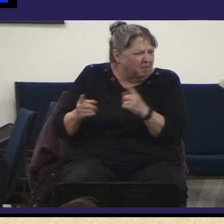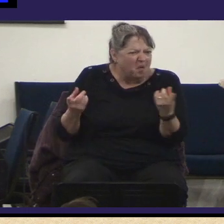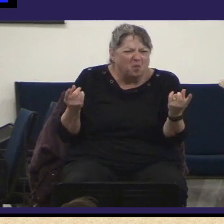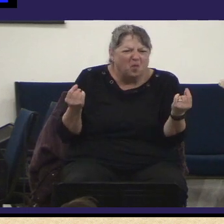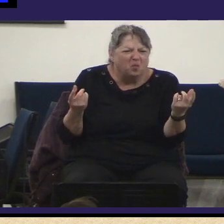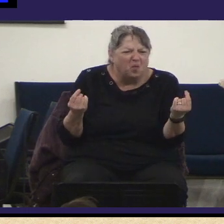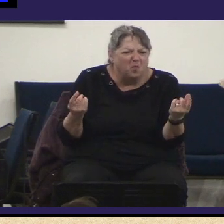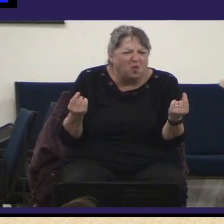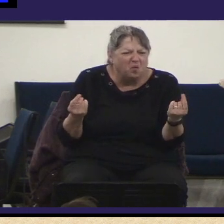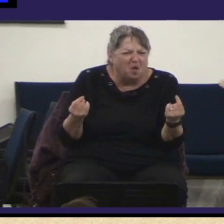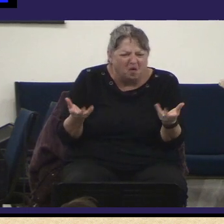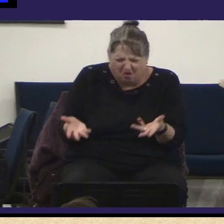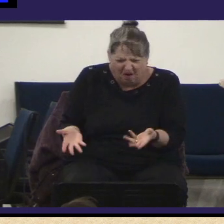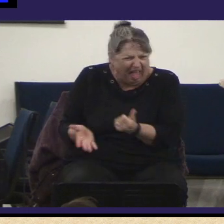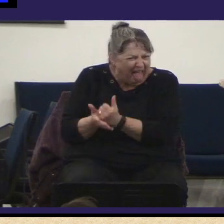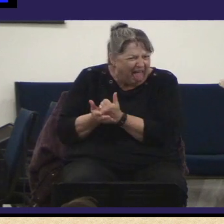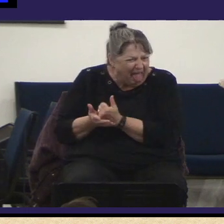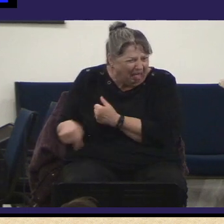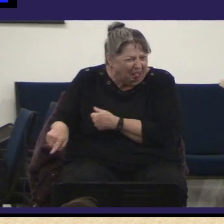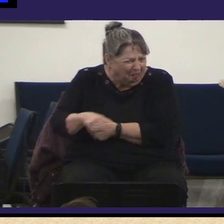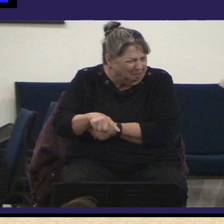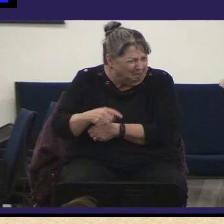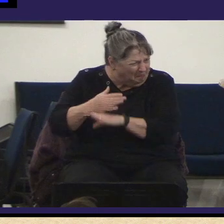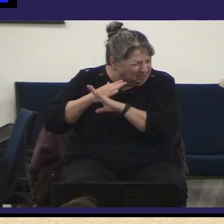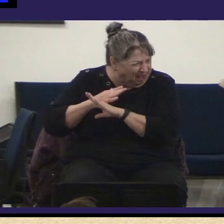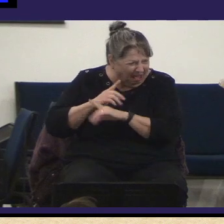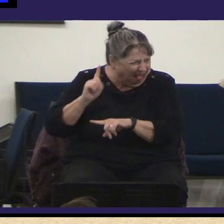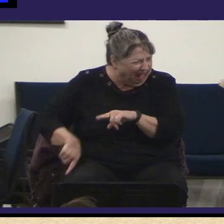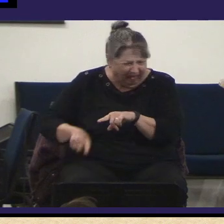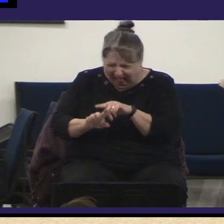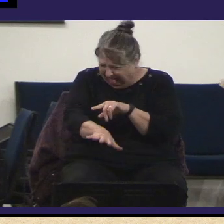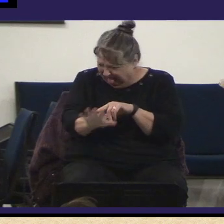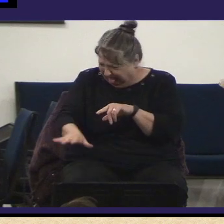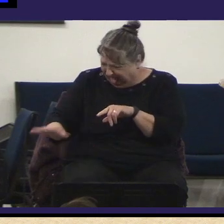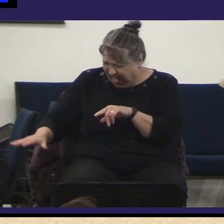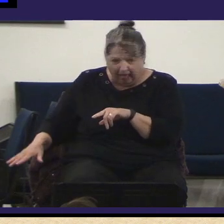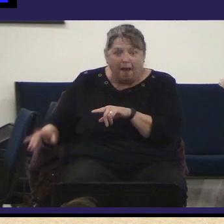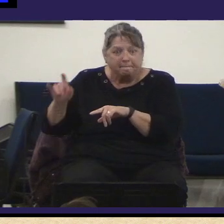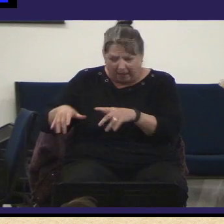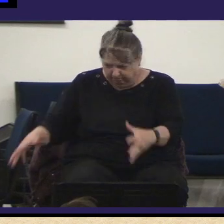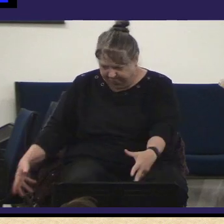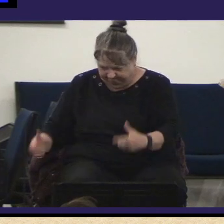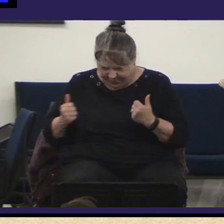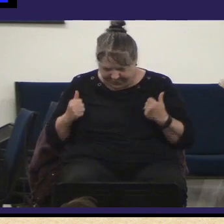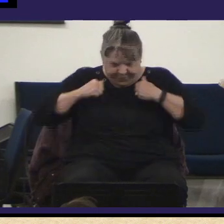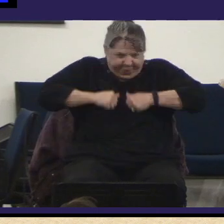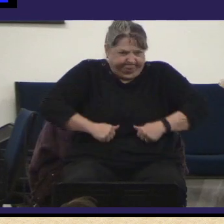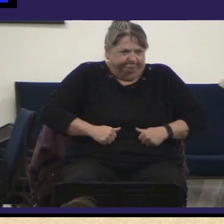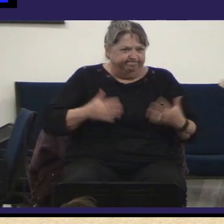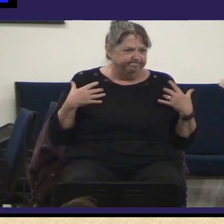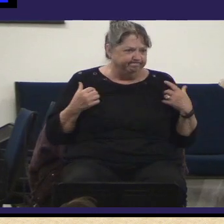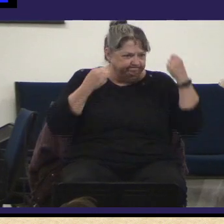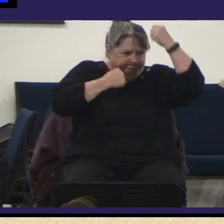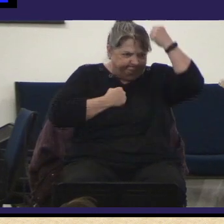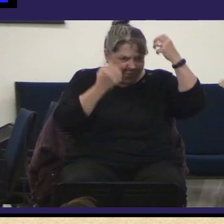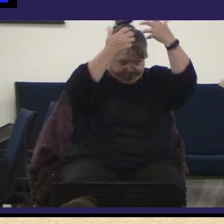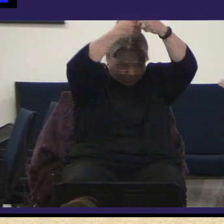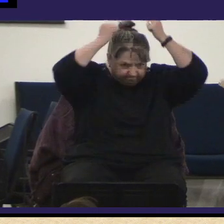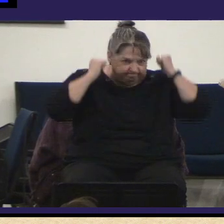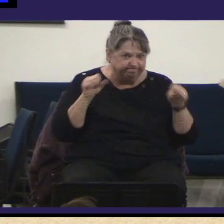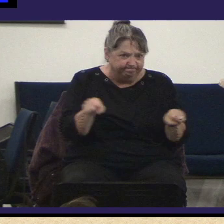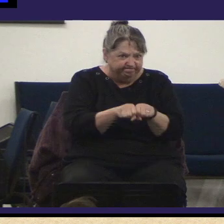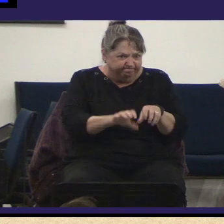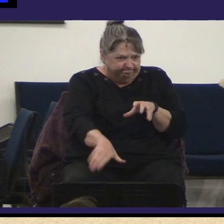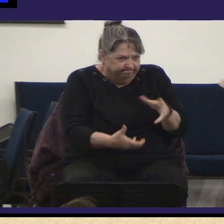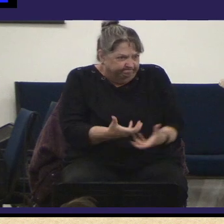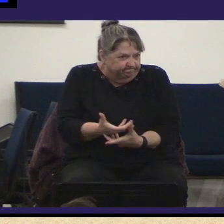Put on the full armor of God. We're responsible to do that. God, in his grace and mercy, provided it for us. We're responsible to put it on. Let